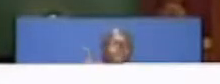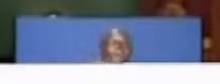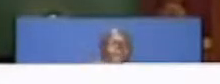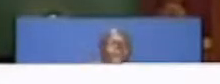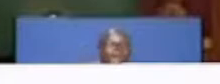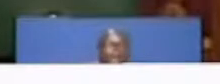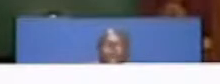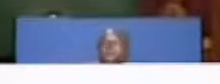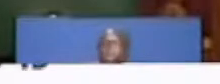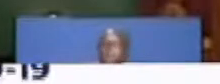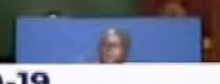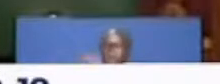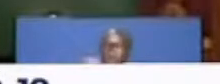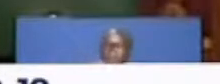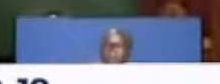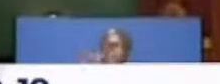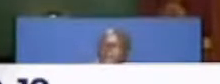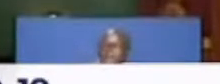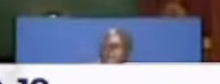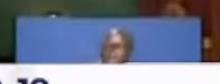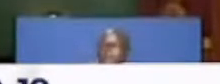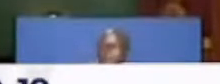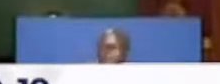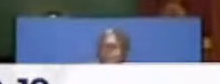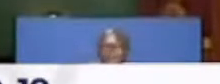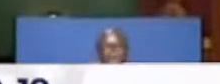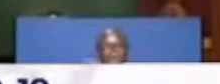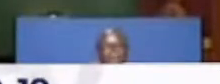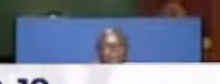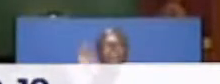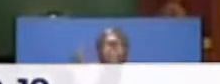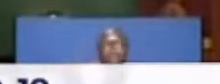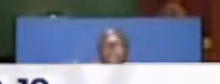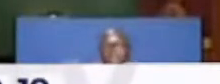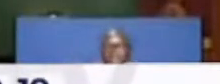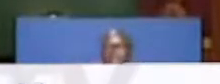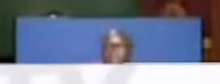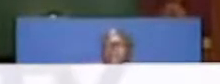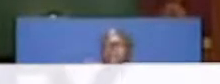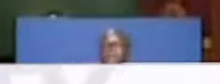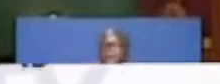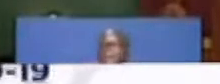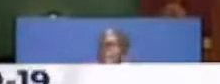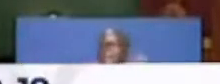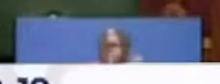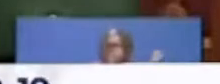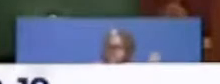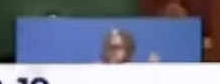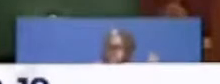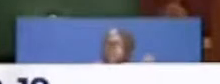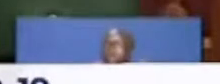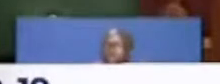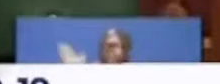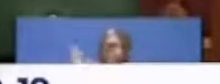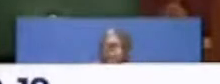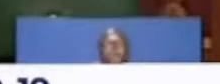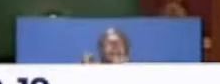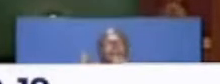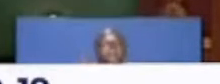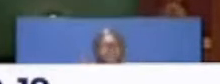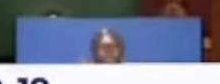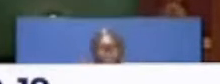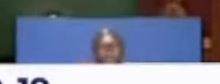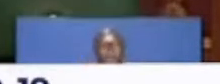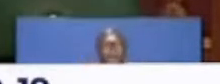tarmac we lay, we are accelerating businesses, creating the foundation for greater individual and